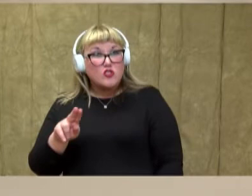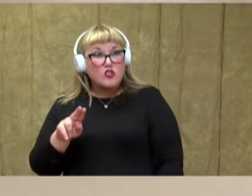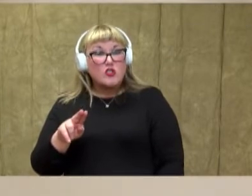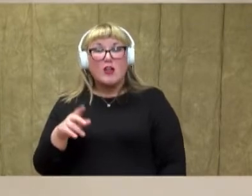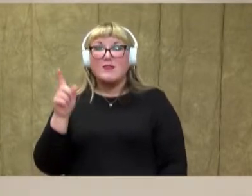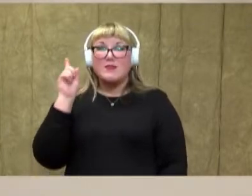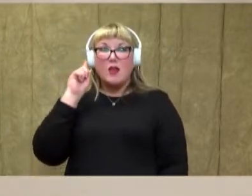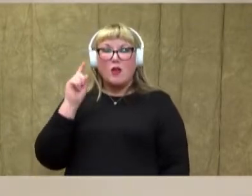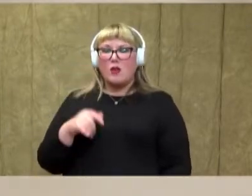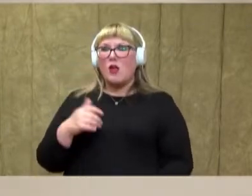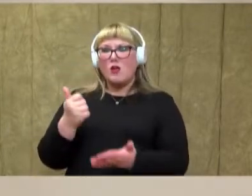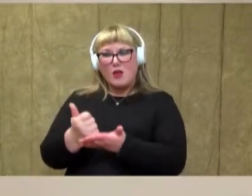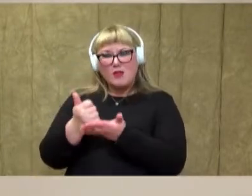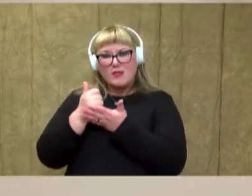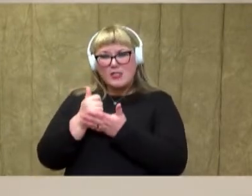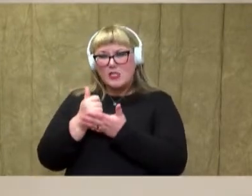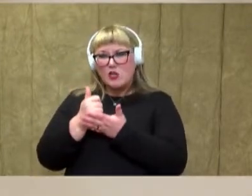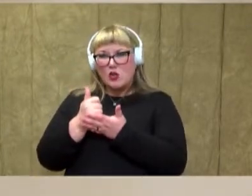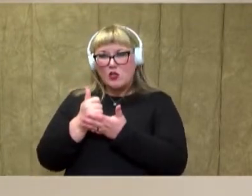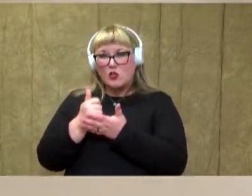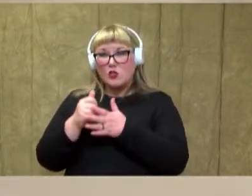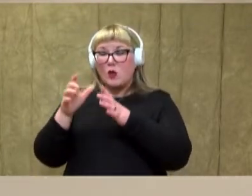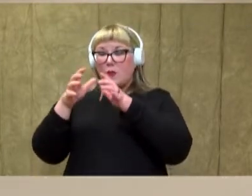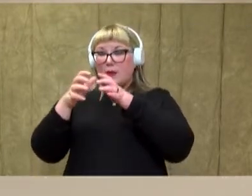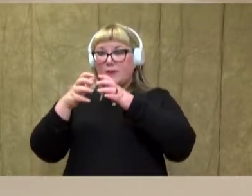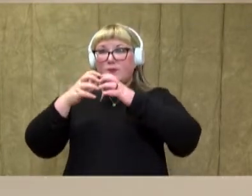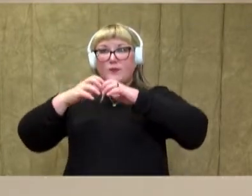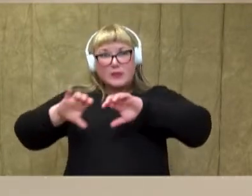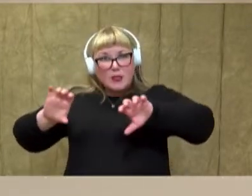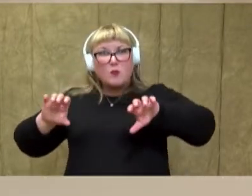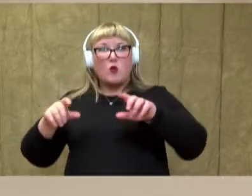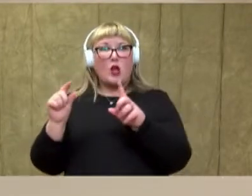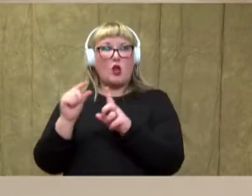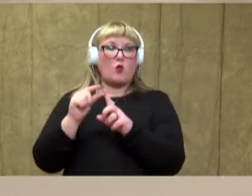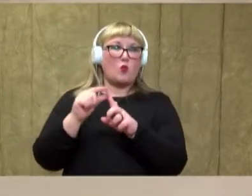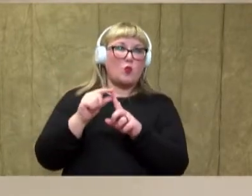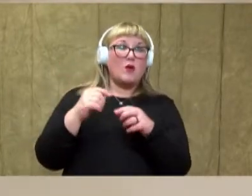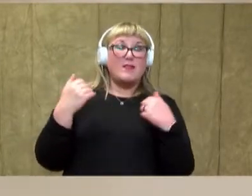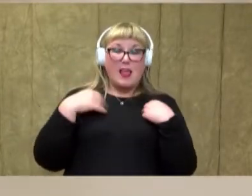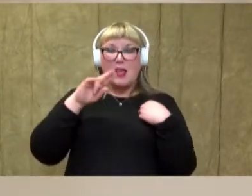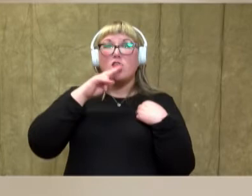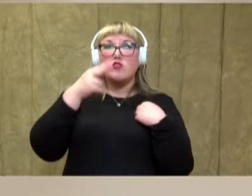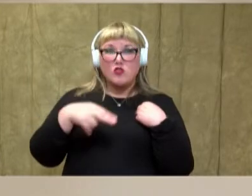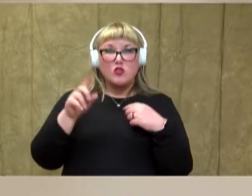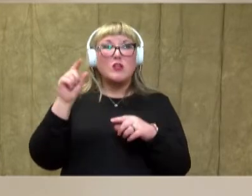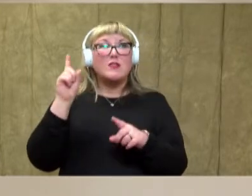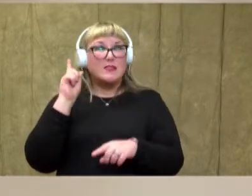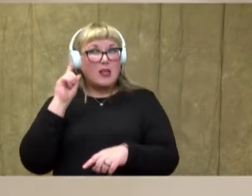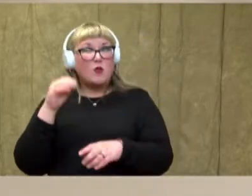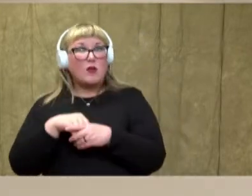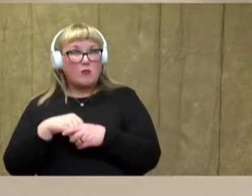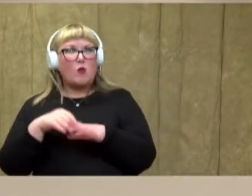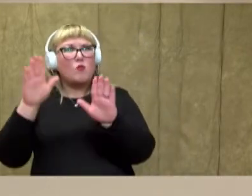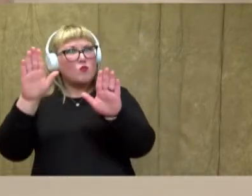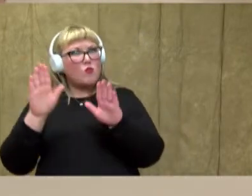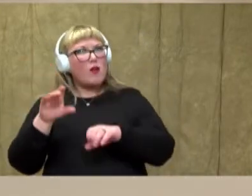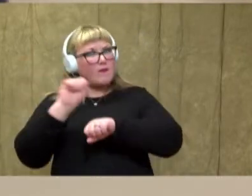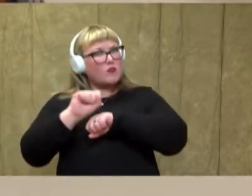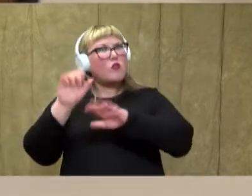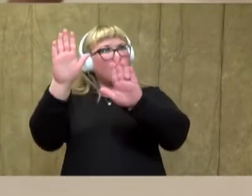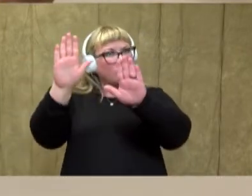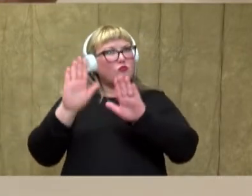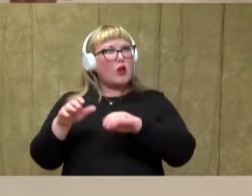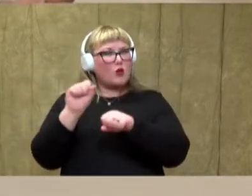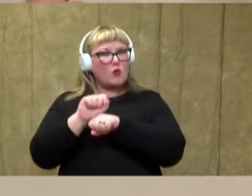You have also helped me sort words that also have the sh sound within them. Wonderful job, everyone. Great, great